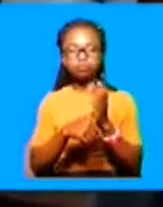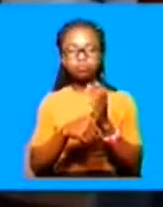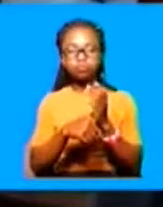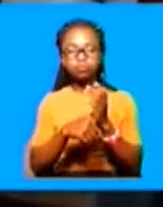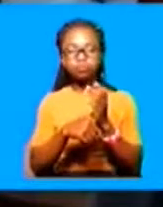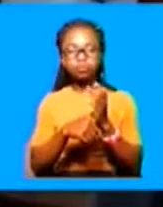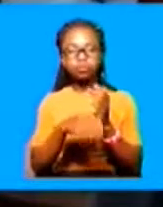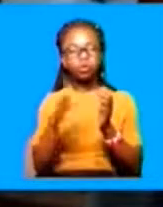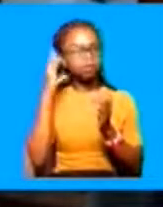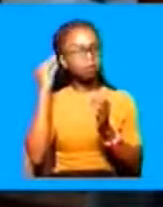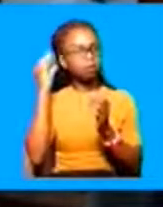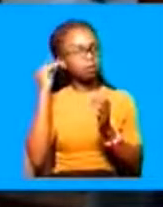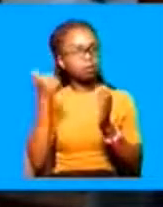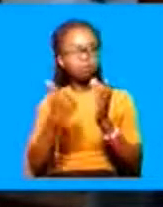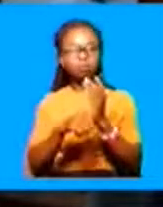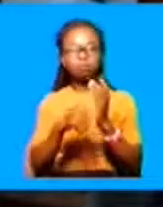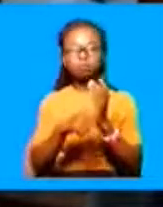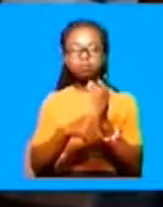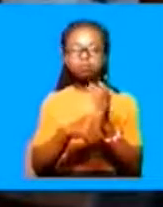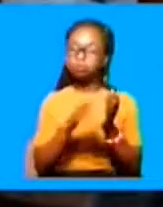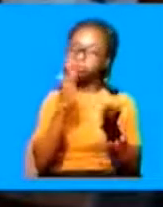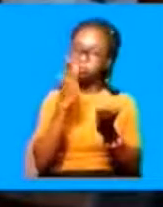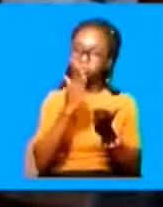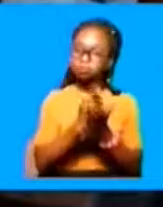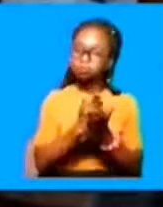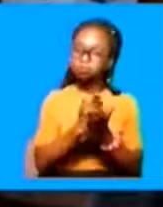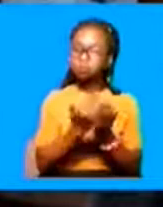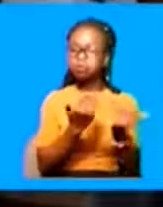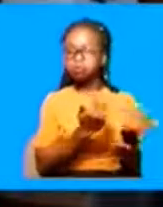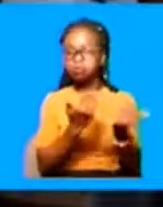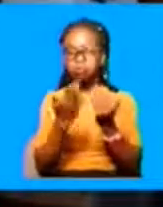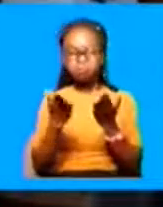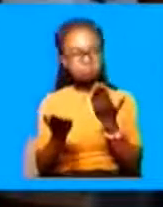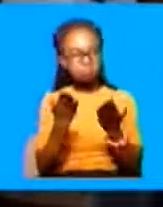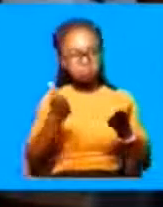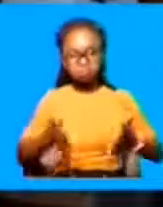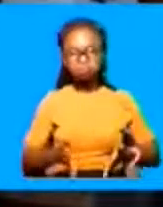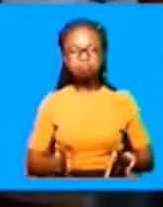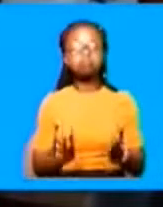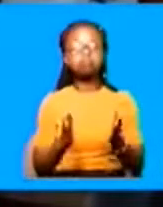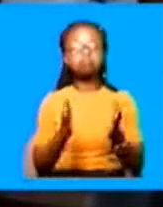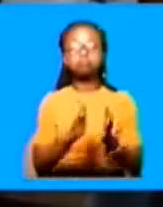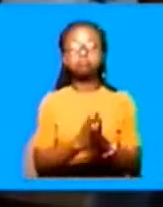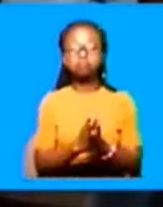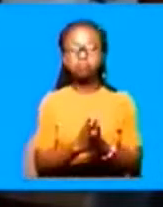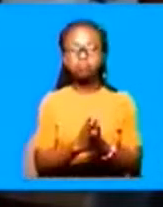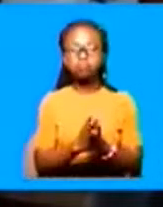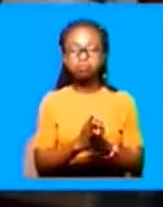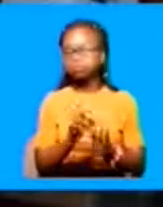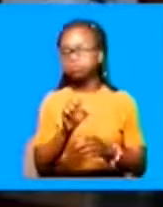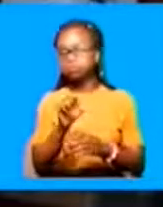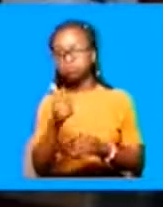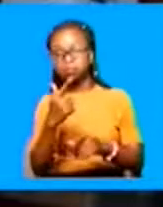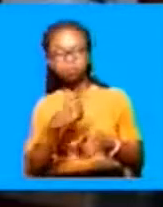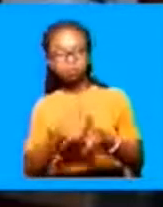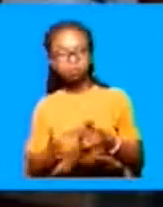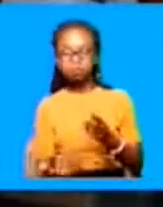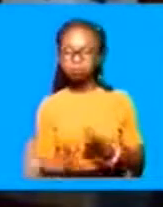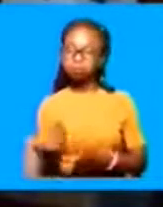wach en adier samoro nyanyuoli godo, samoro binya yudo